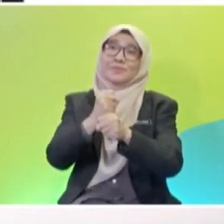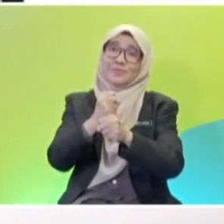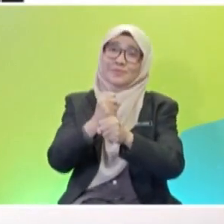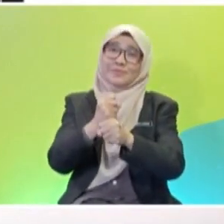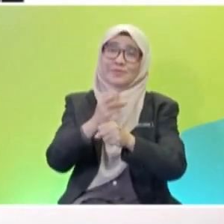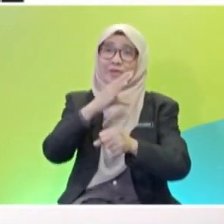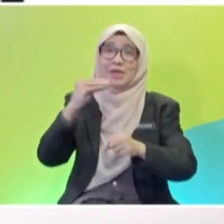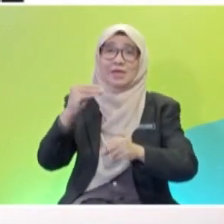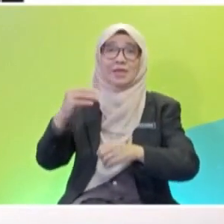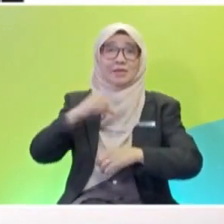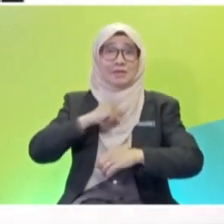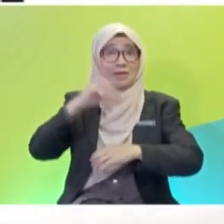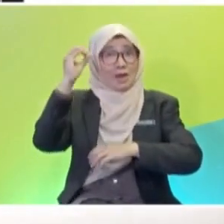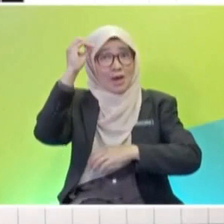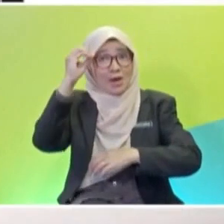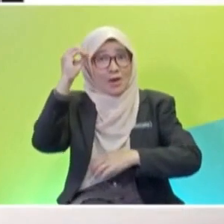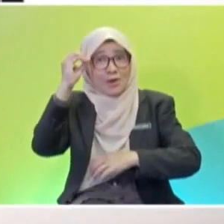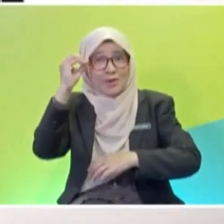opinions